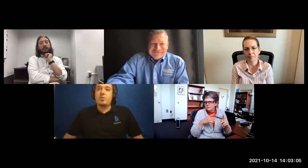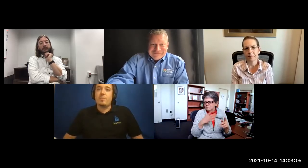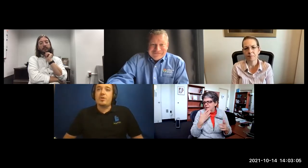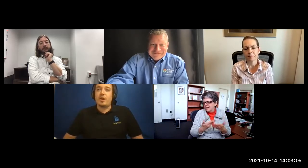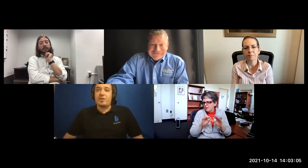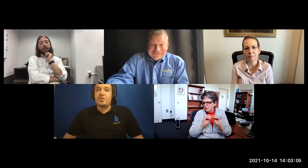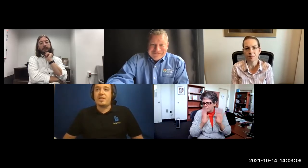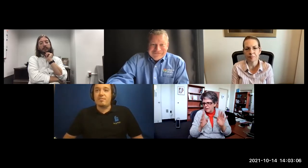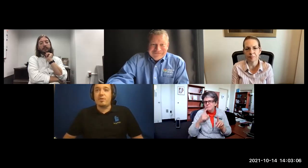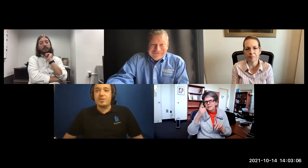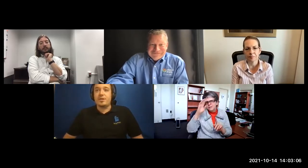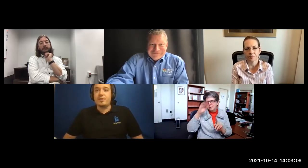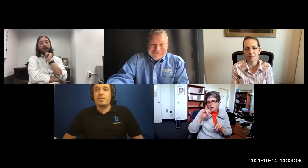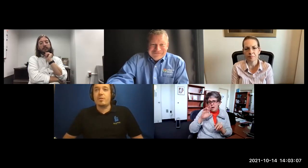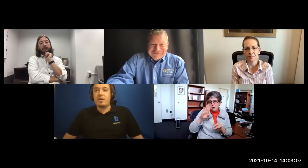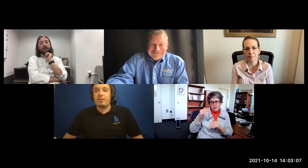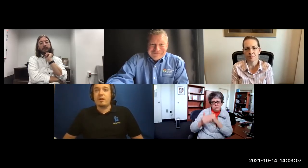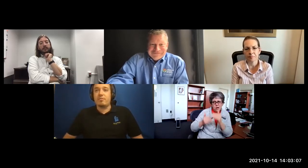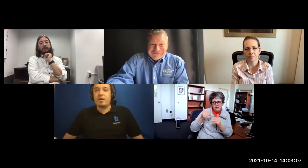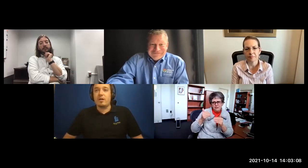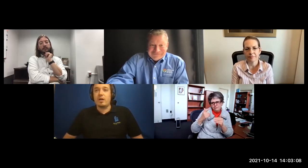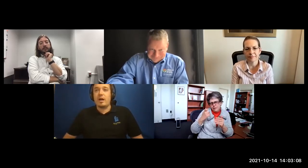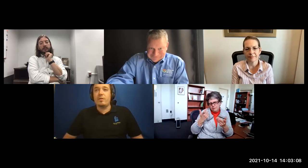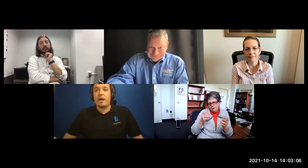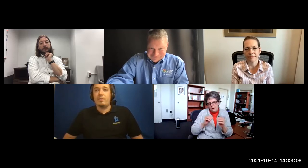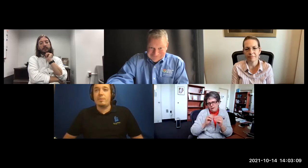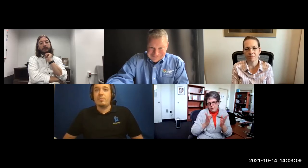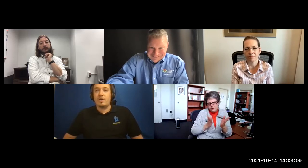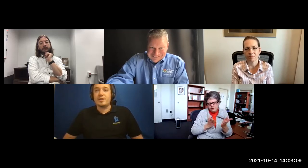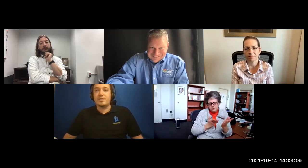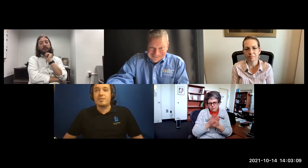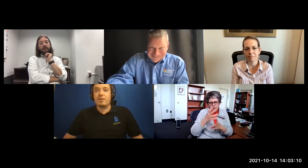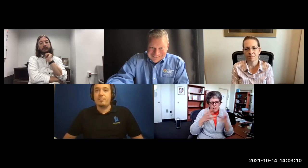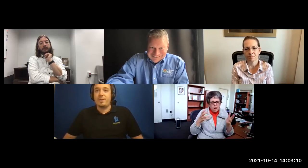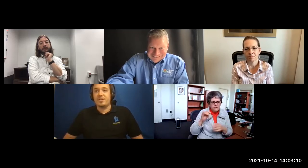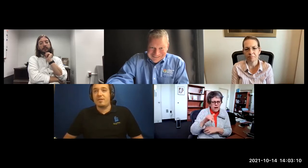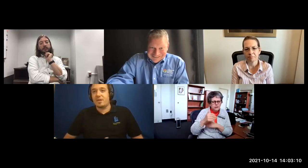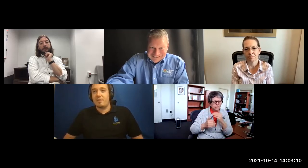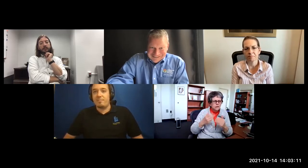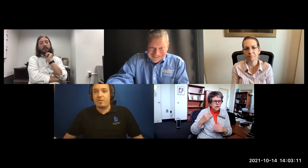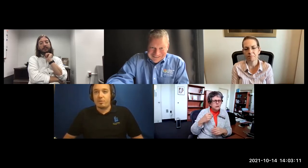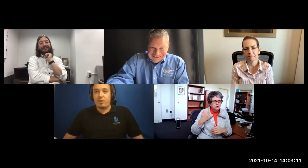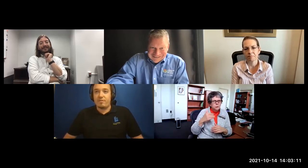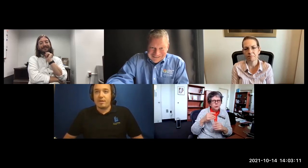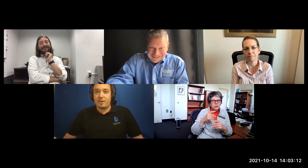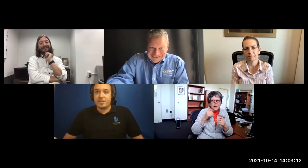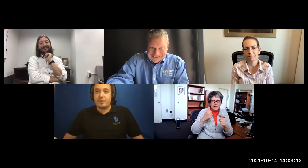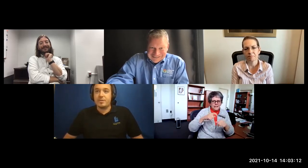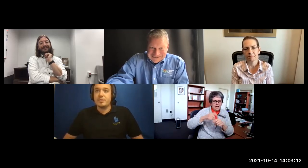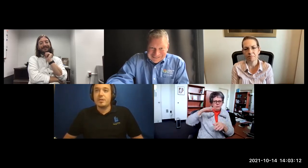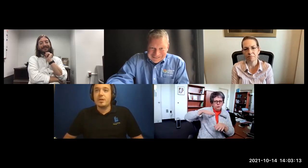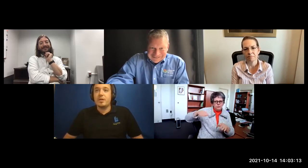Yes, I just want to make sure I understand the focus here. So thank you for clarifying. I know the IRB process because obviously I've been through a lot of that in